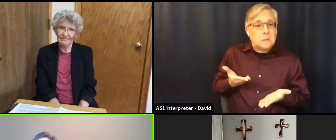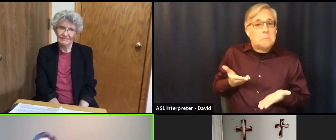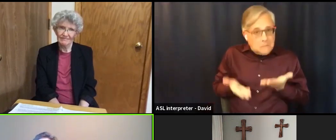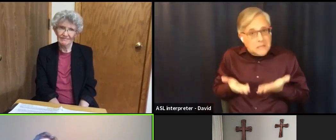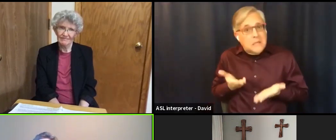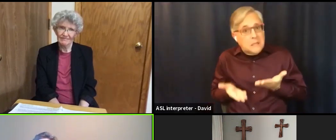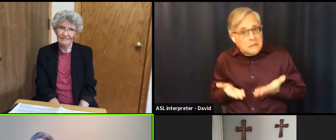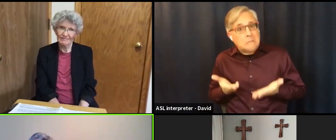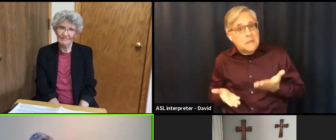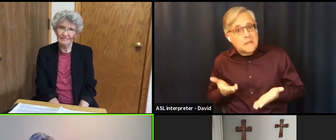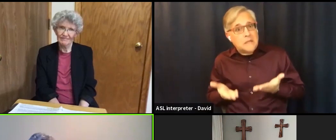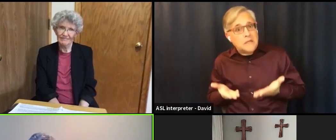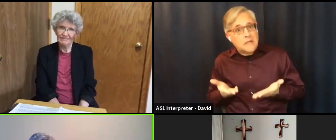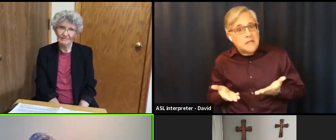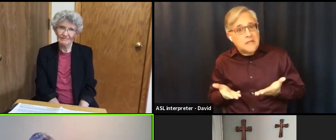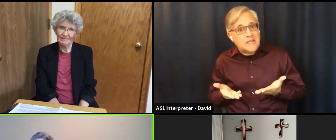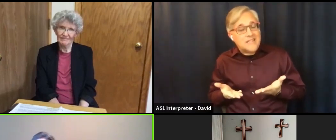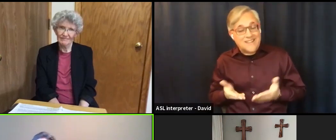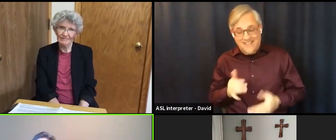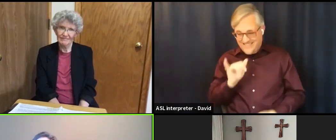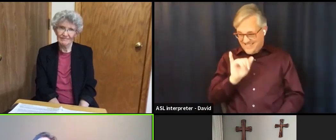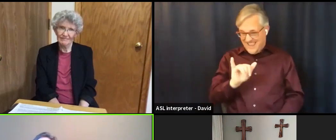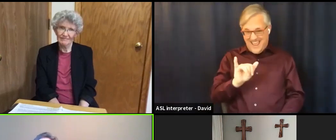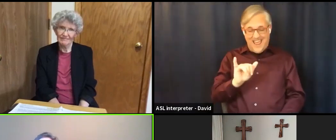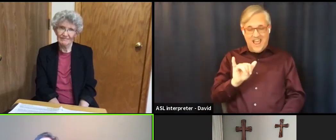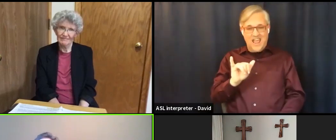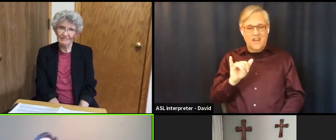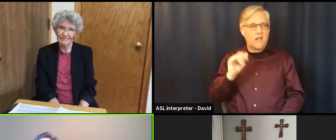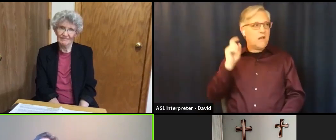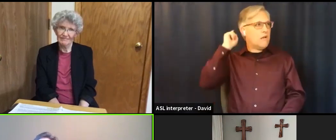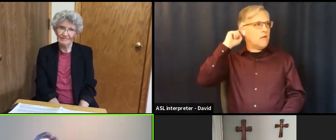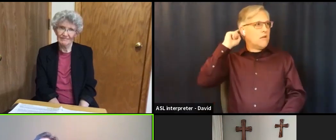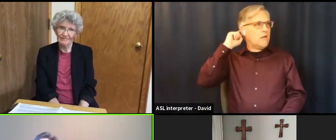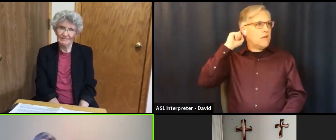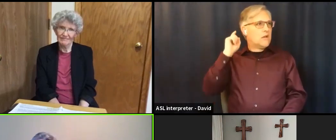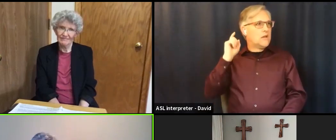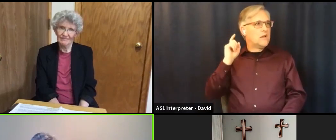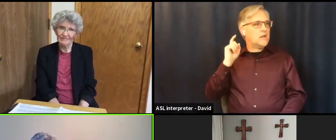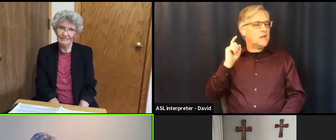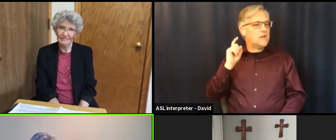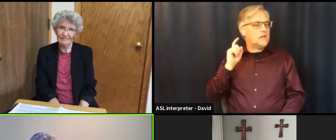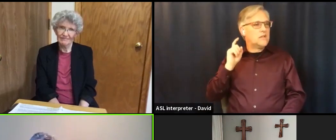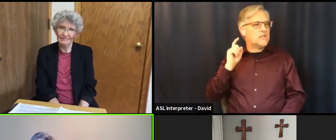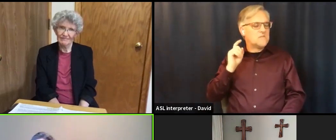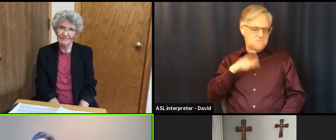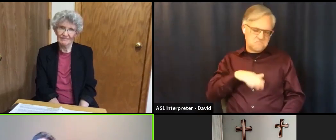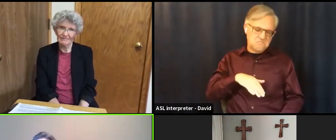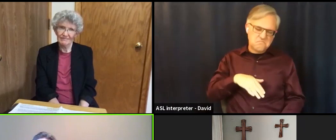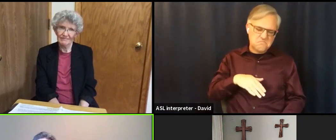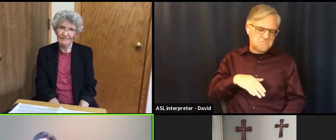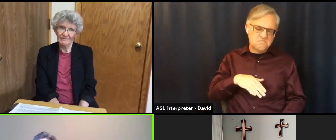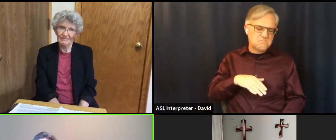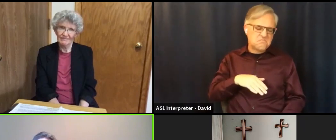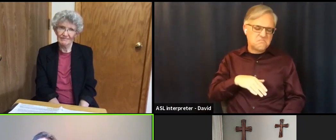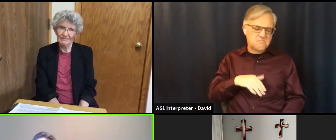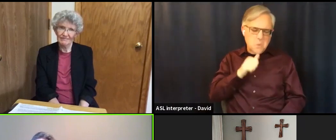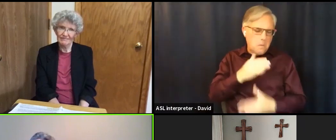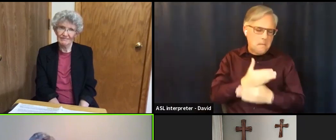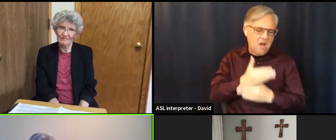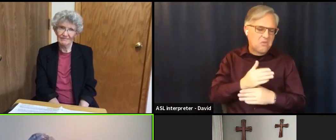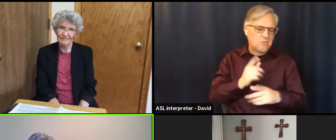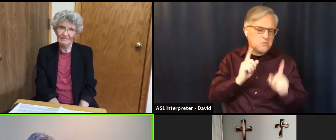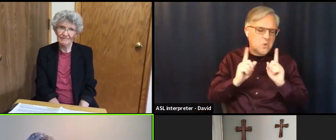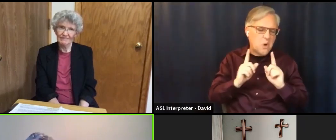When those lies about it's just easier if I don't talk to others, those